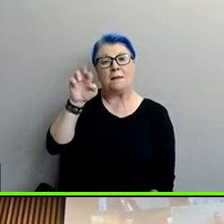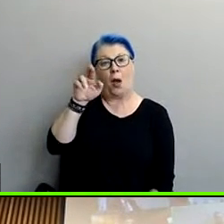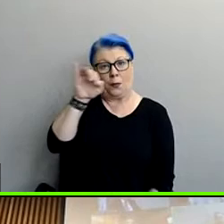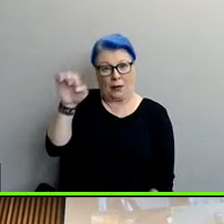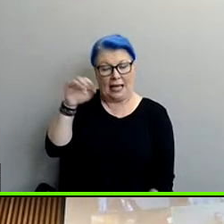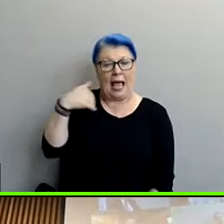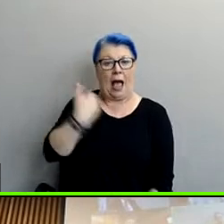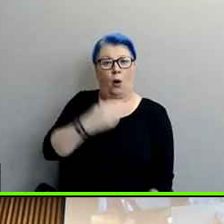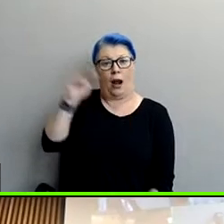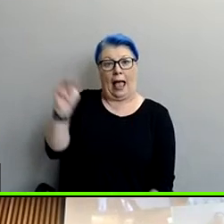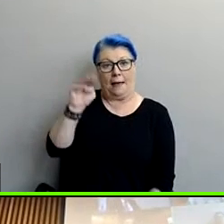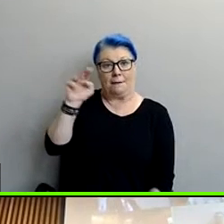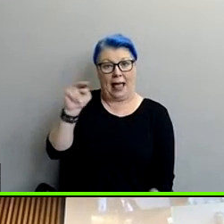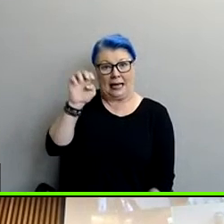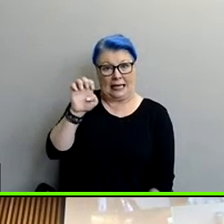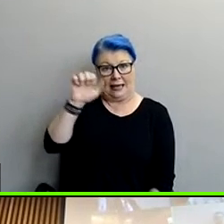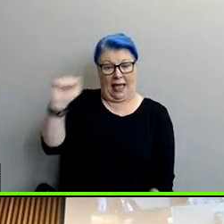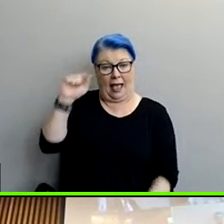to.